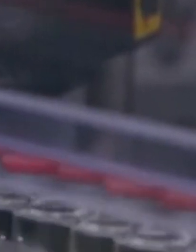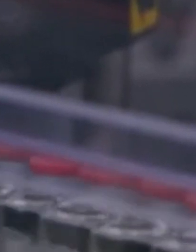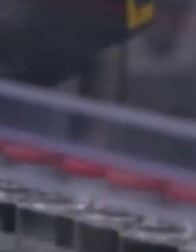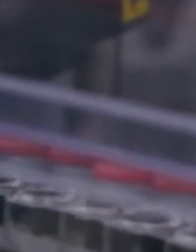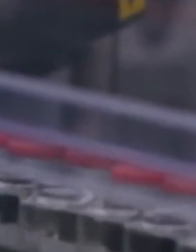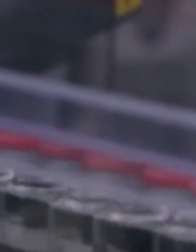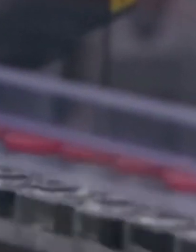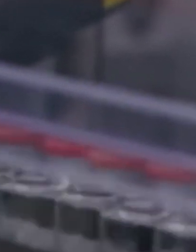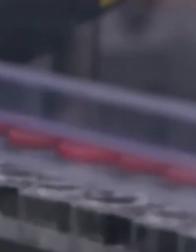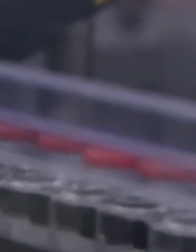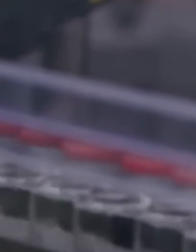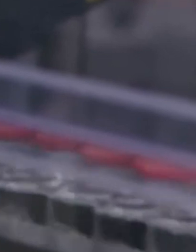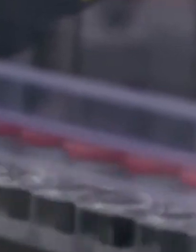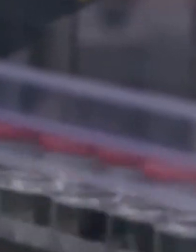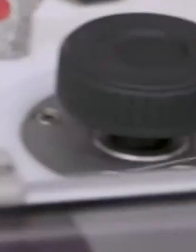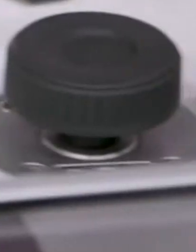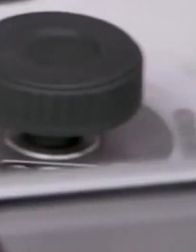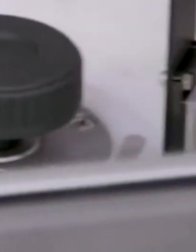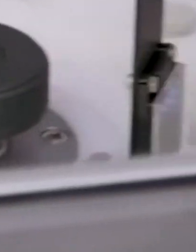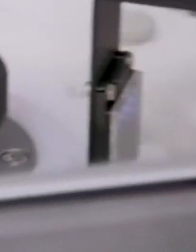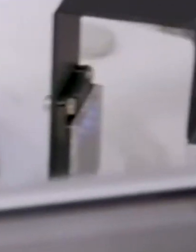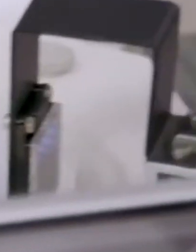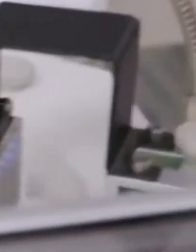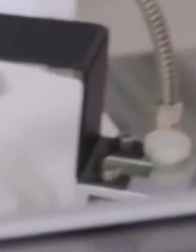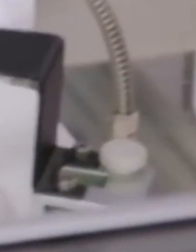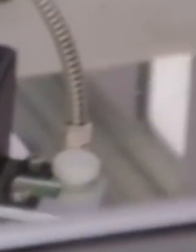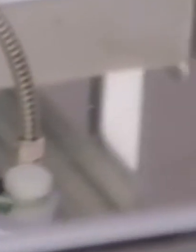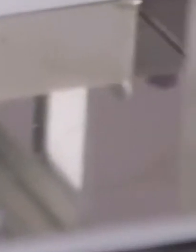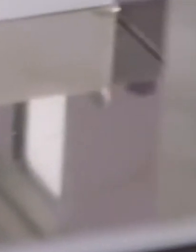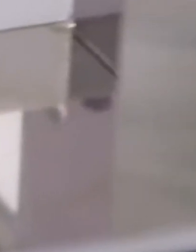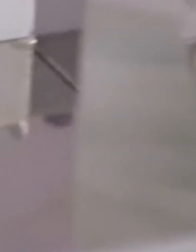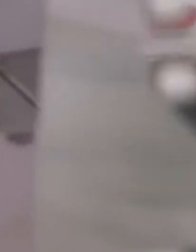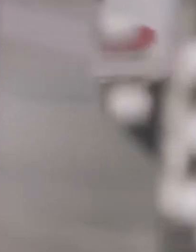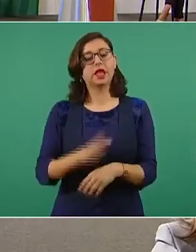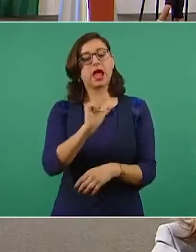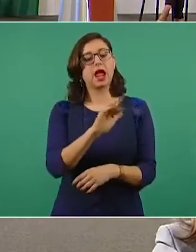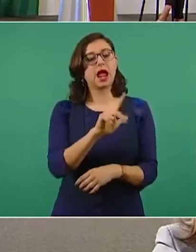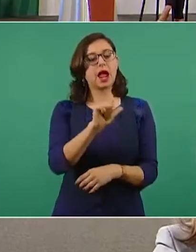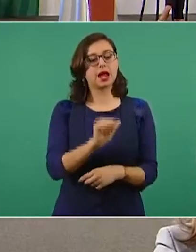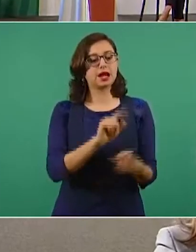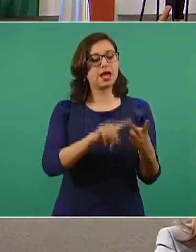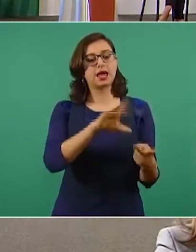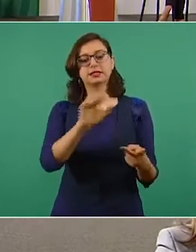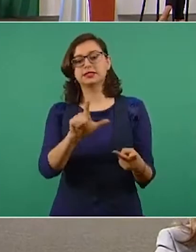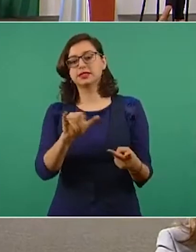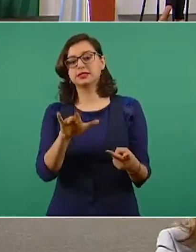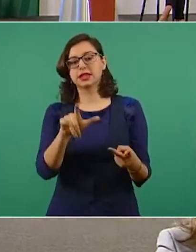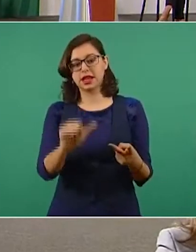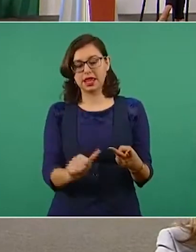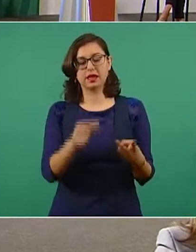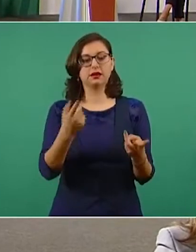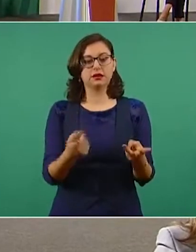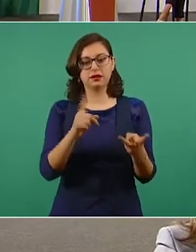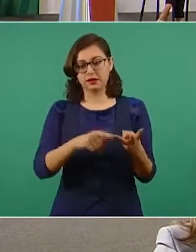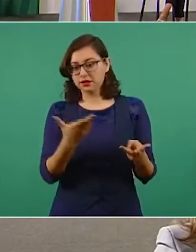Bottling Company, financed by billionaire Carlos Slim, delayed this distribution plan. Embajador Carlos. Foreign Minister